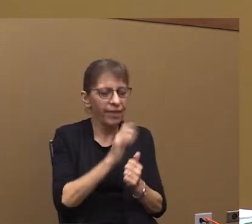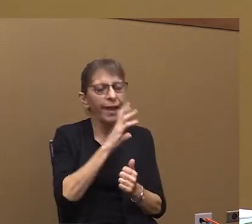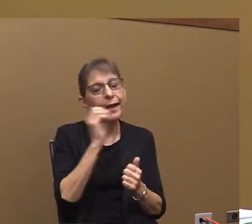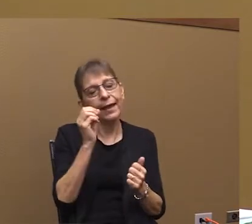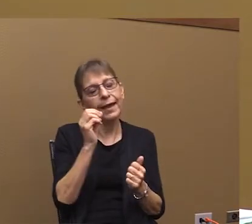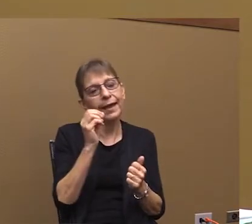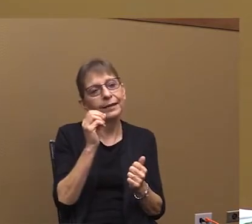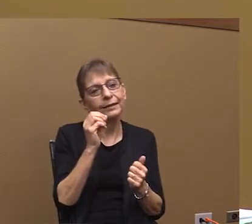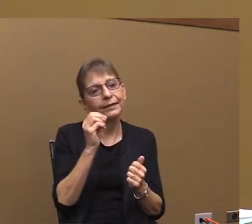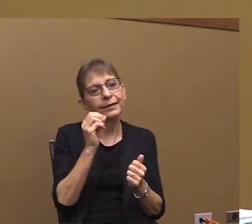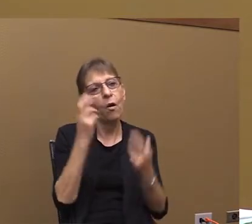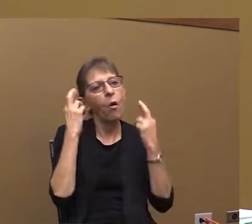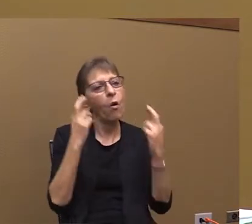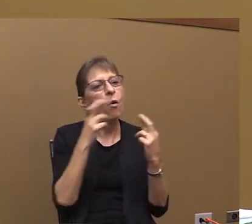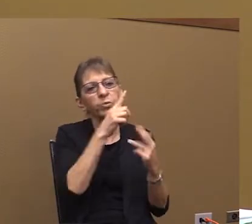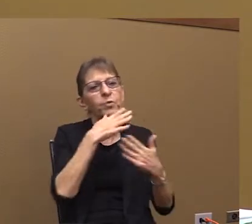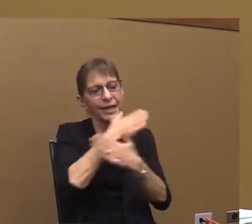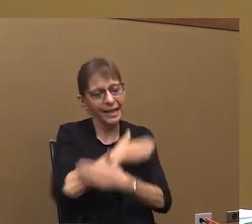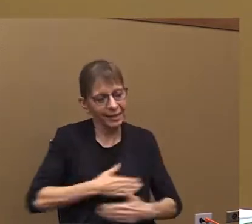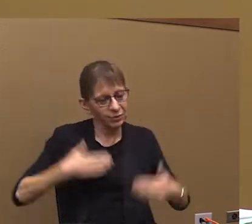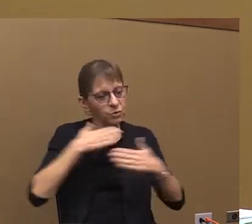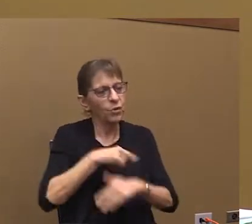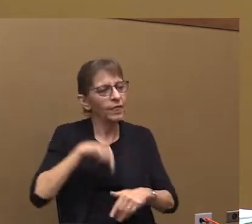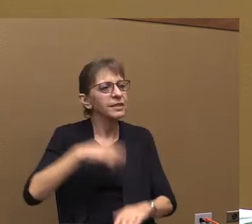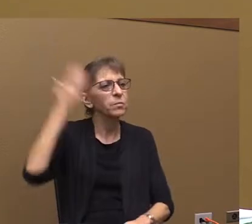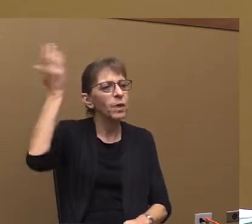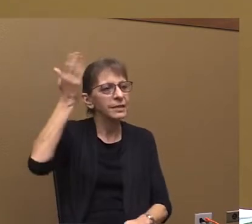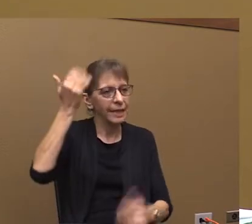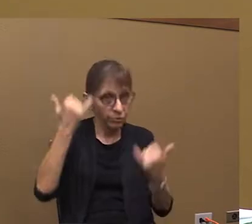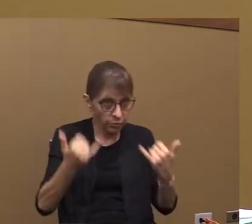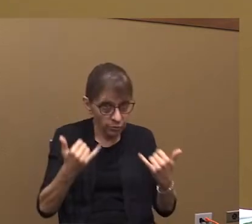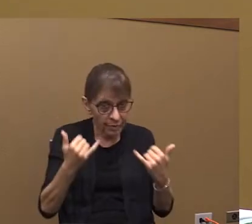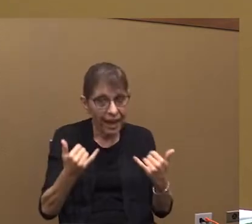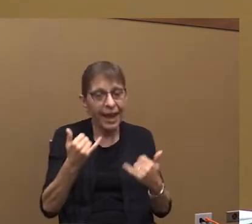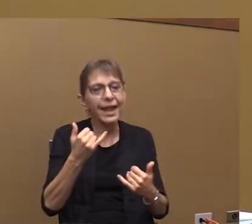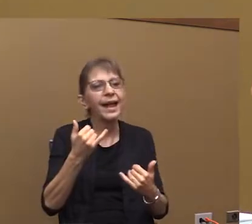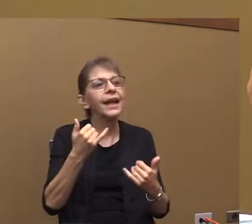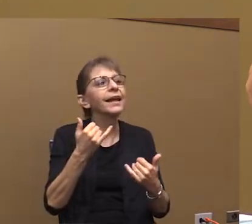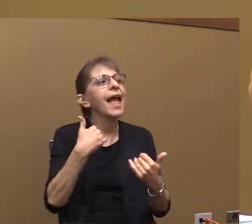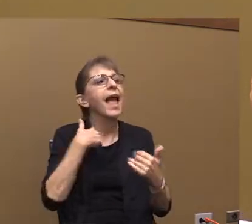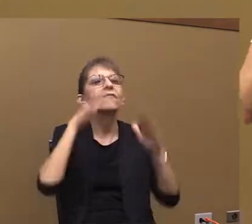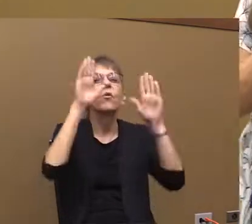and hope that you enjoyed the presentation today and you